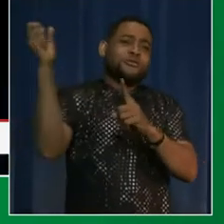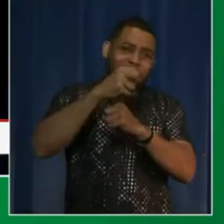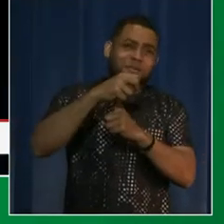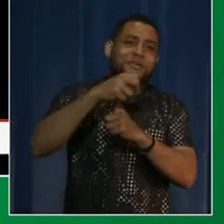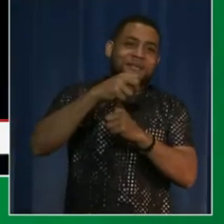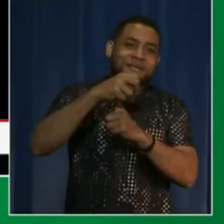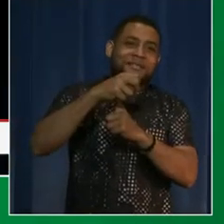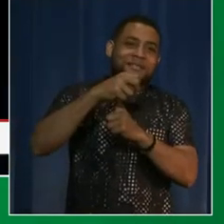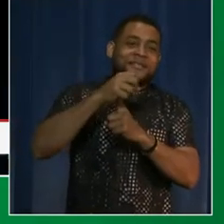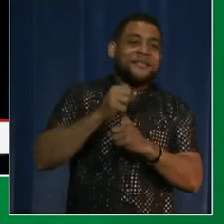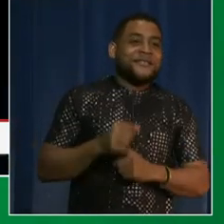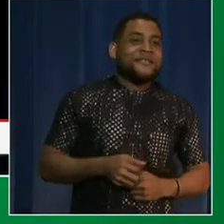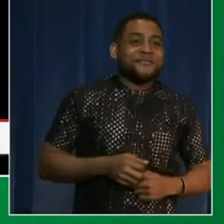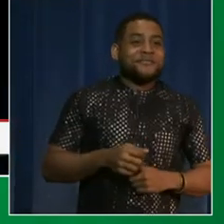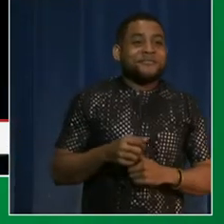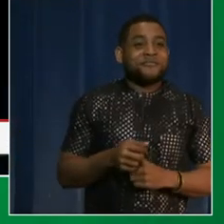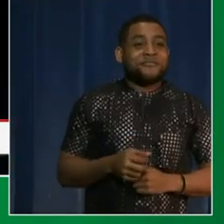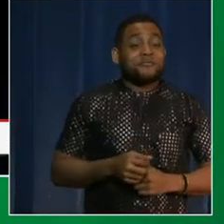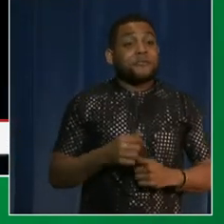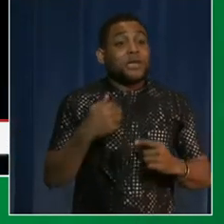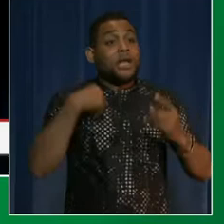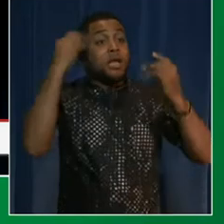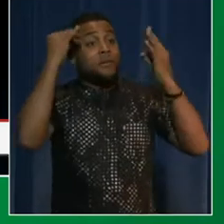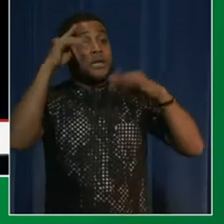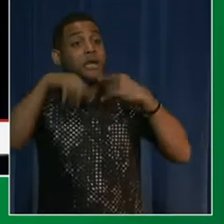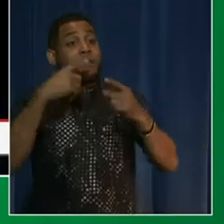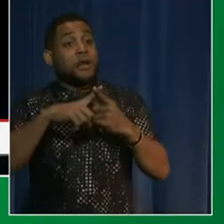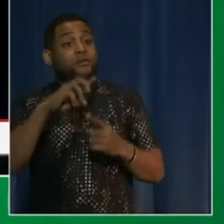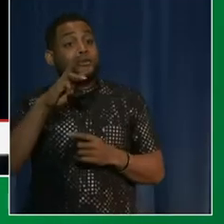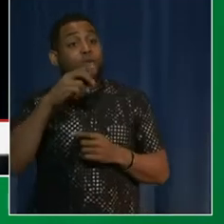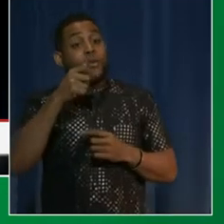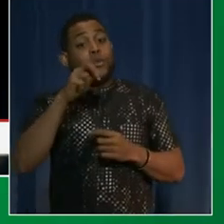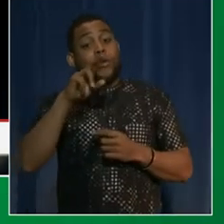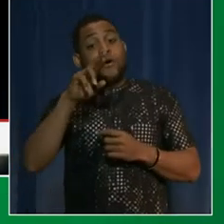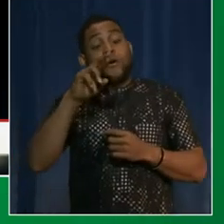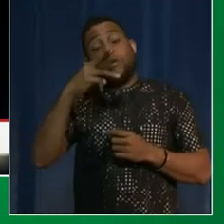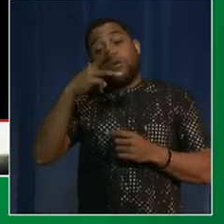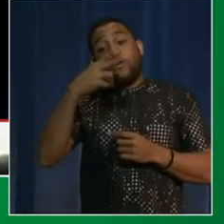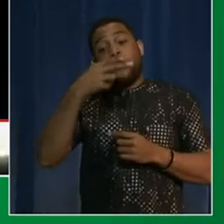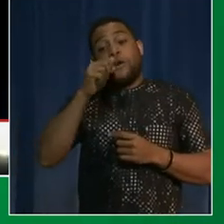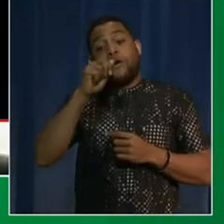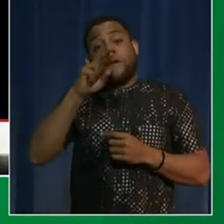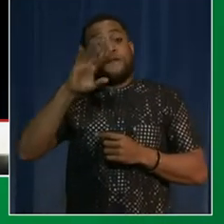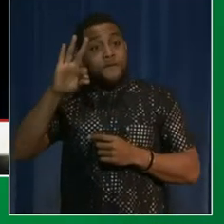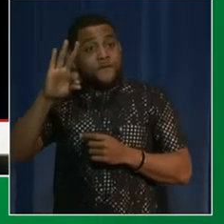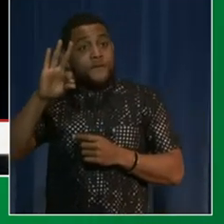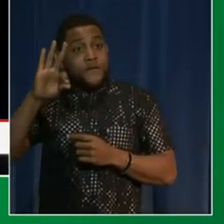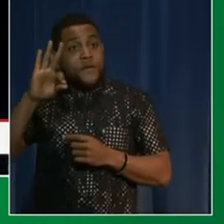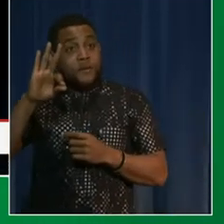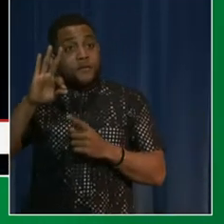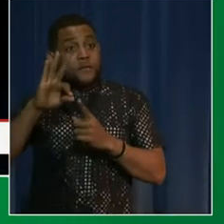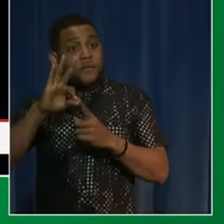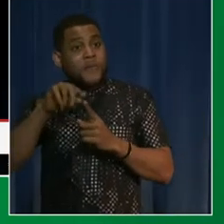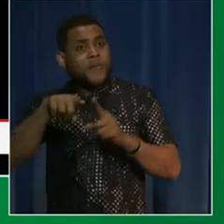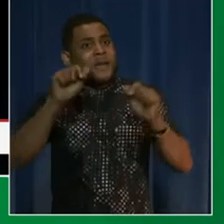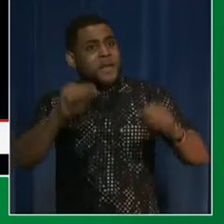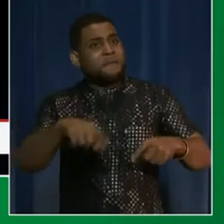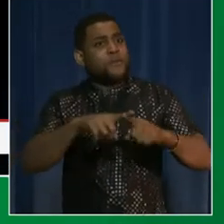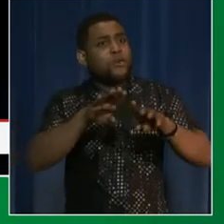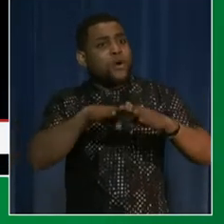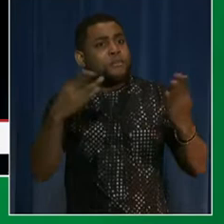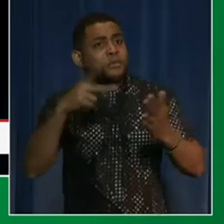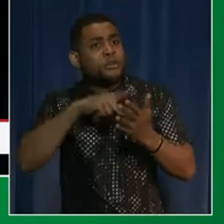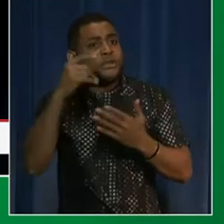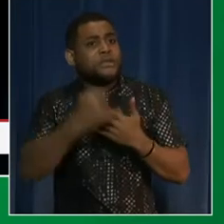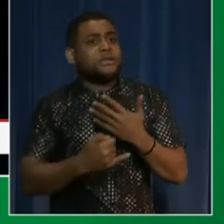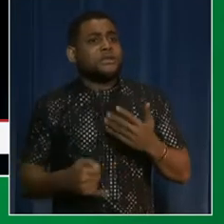thinking about the wharf, where we have been able to open that project, start phase 2, and put